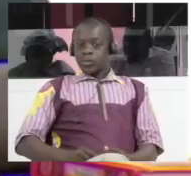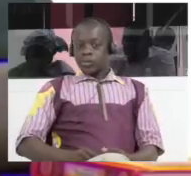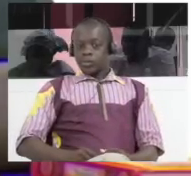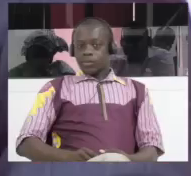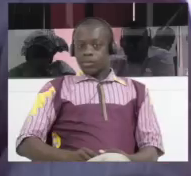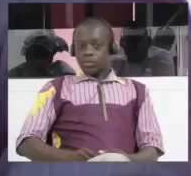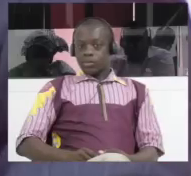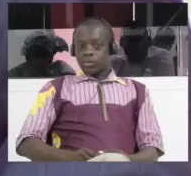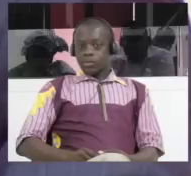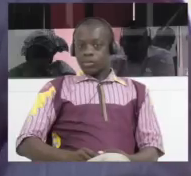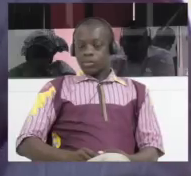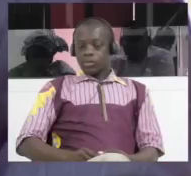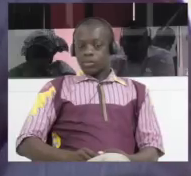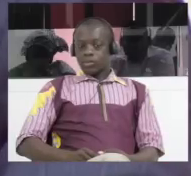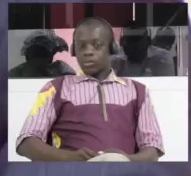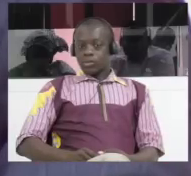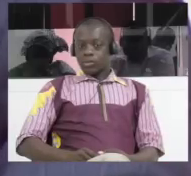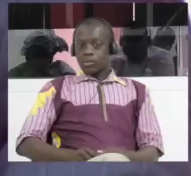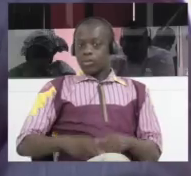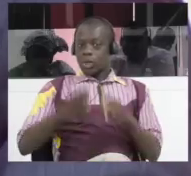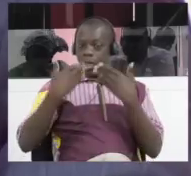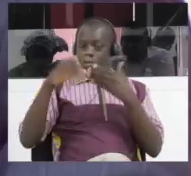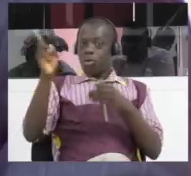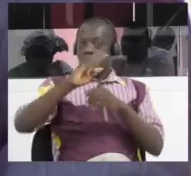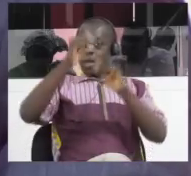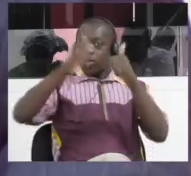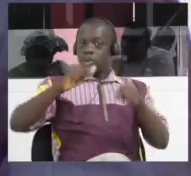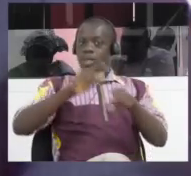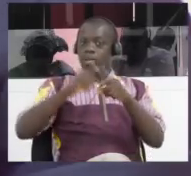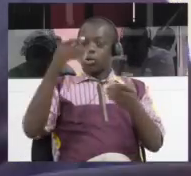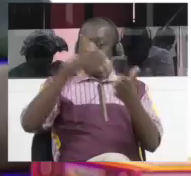Marine Unit. Tell us what happened when you arrived there.